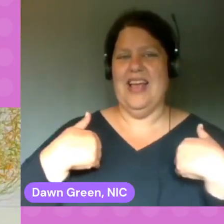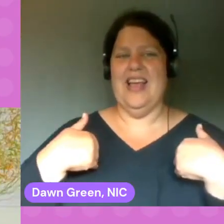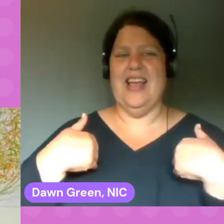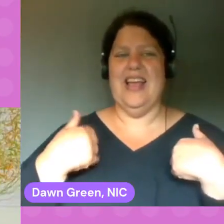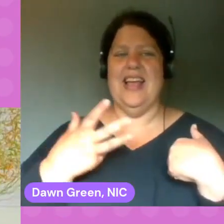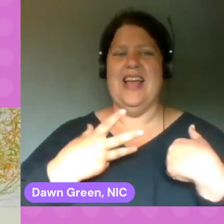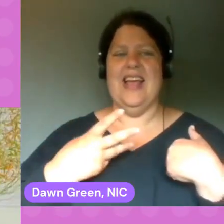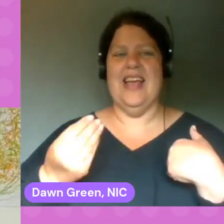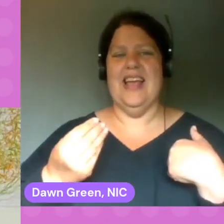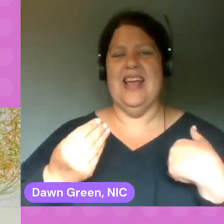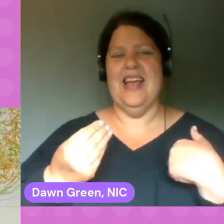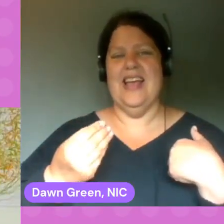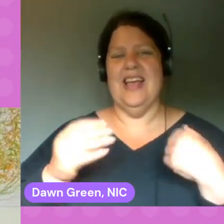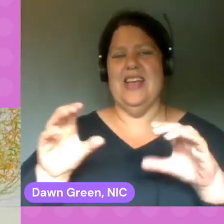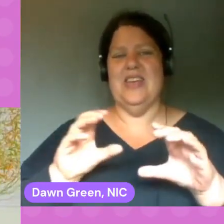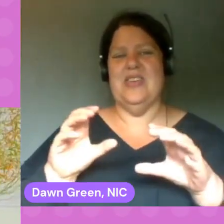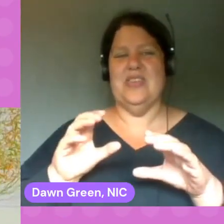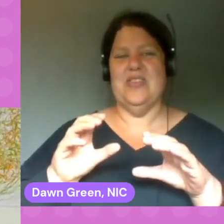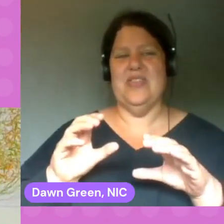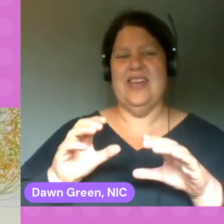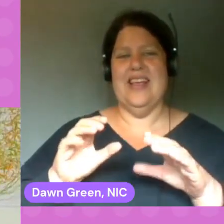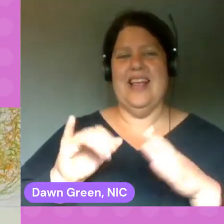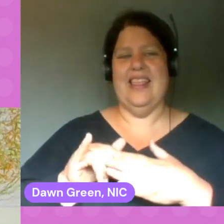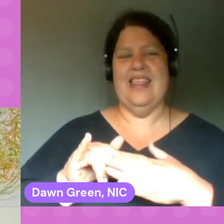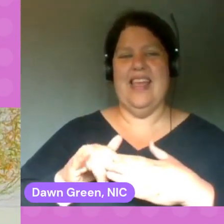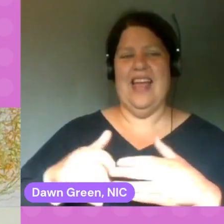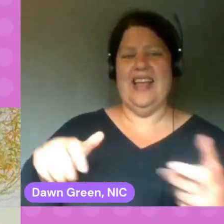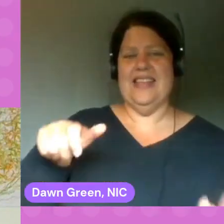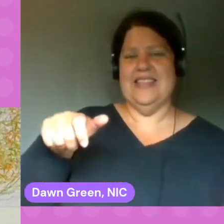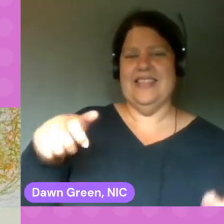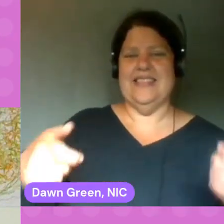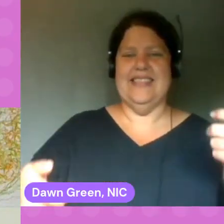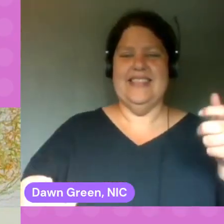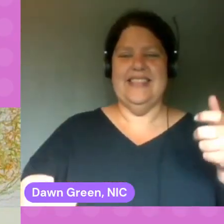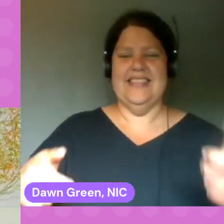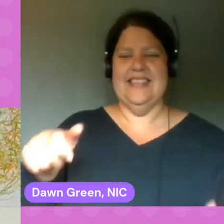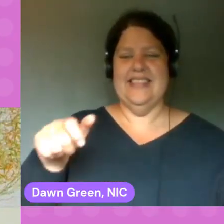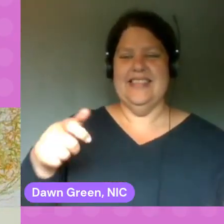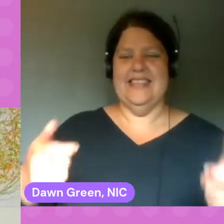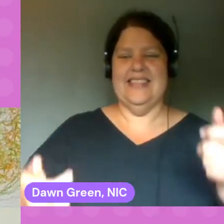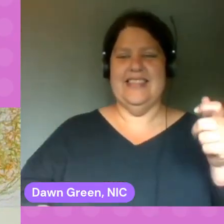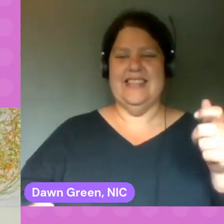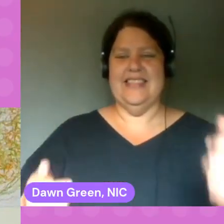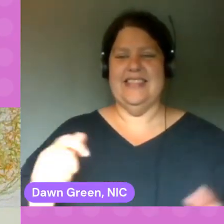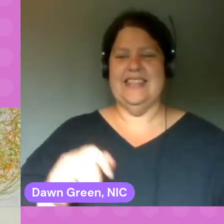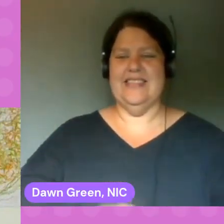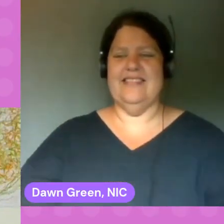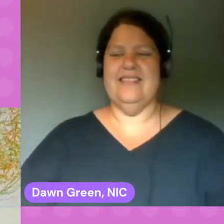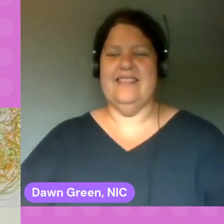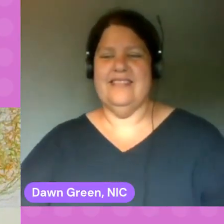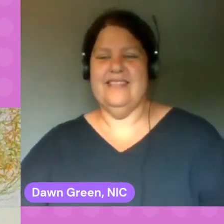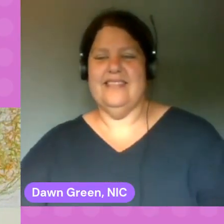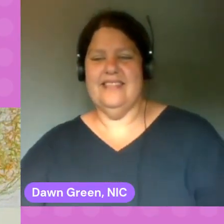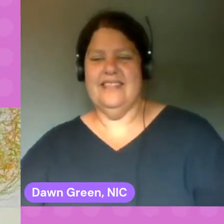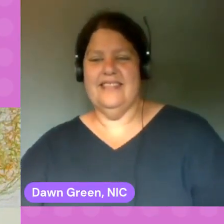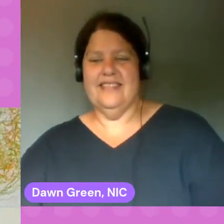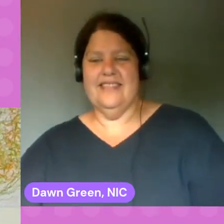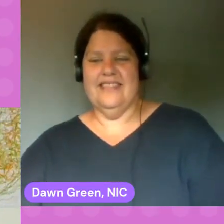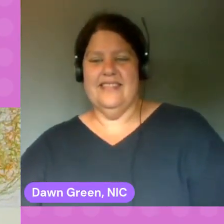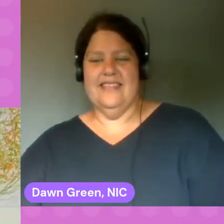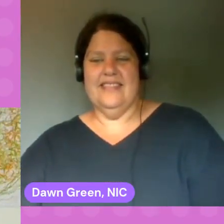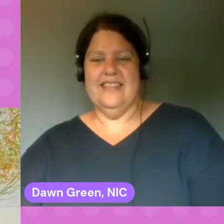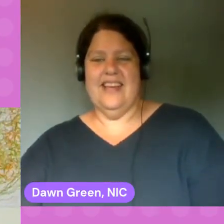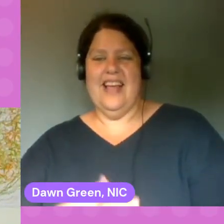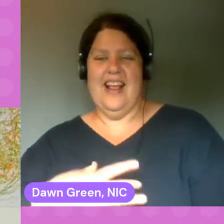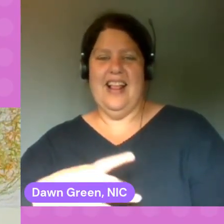And That's like just doing like up and down with my um, slope. I like your